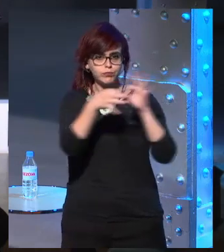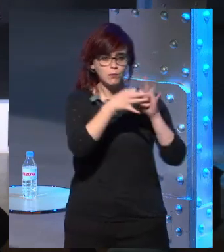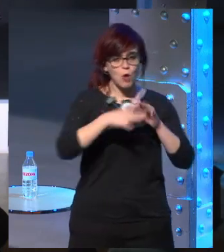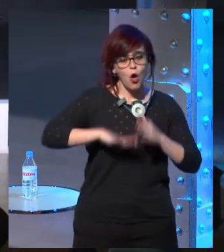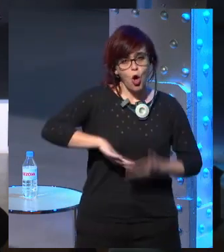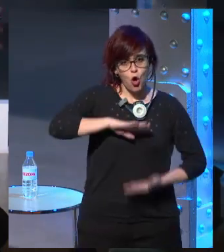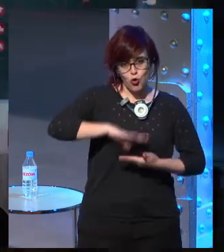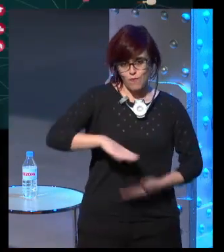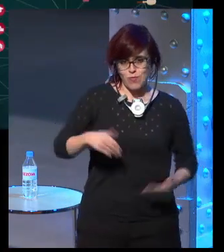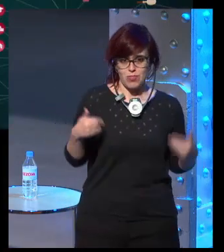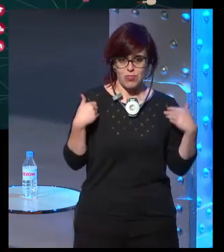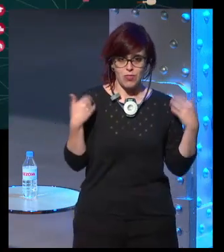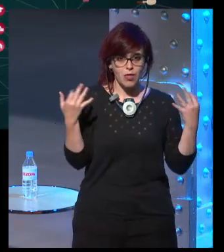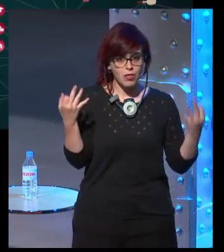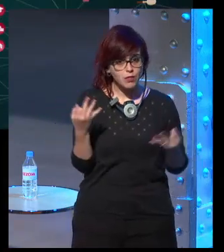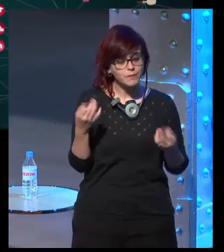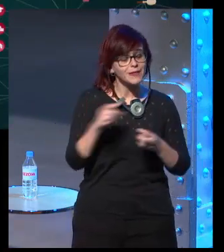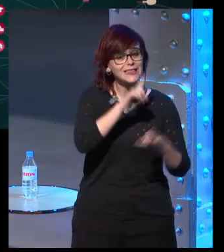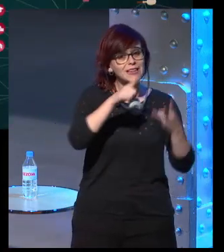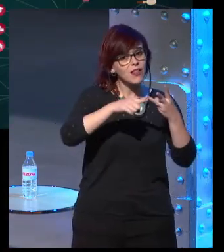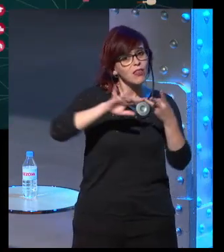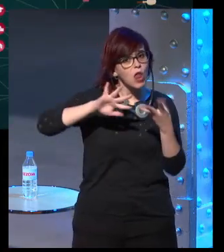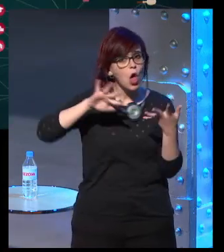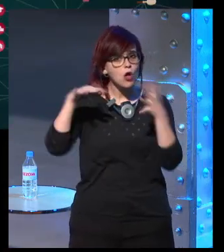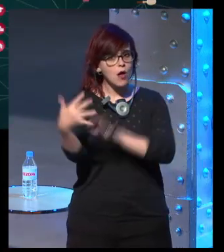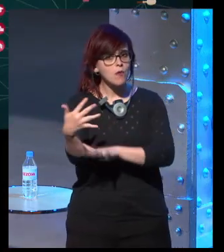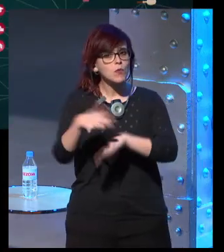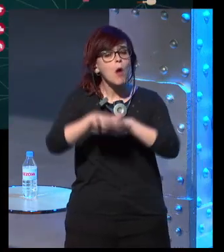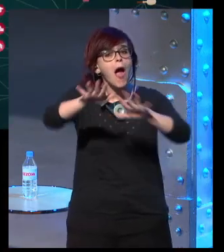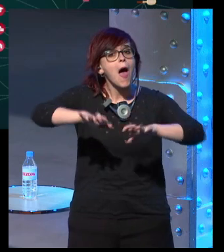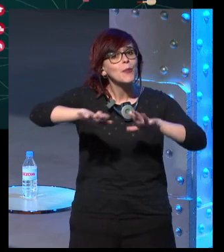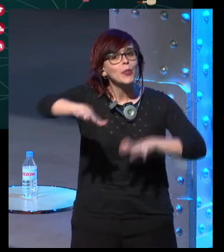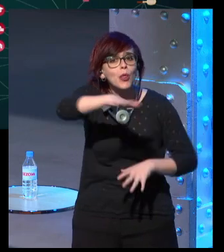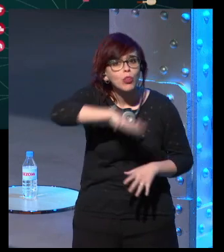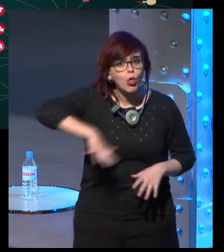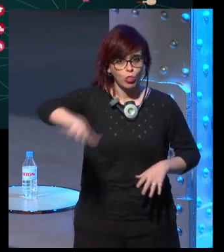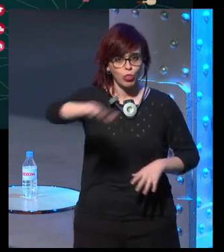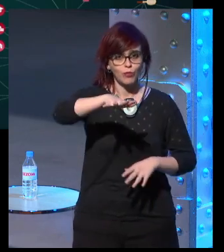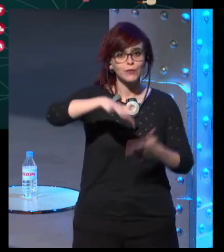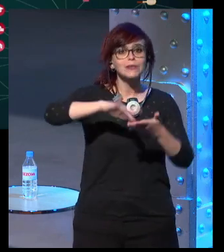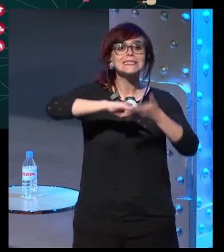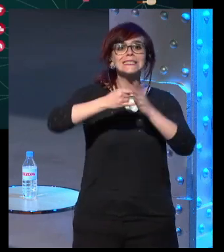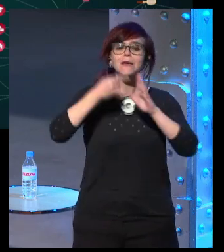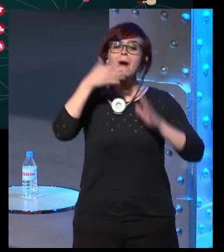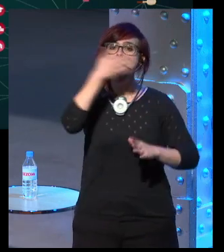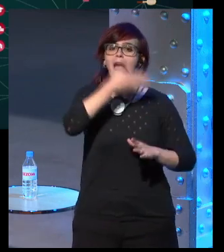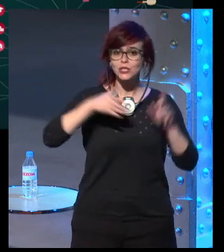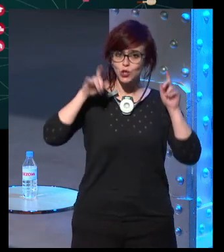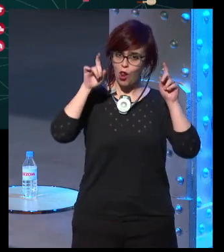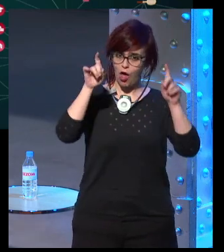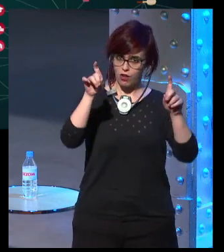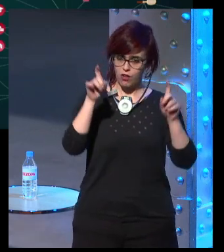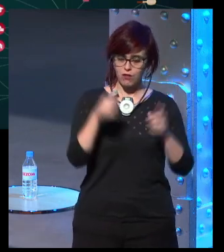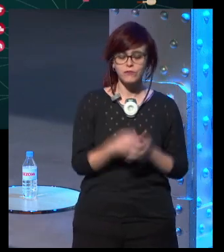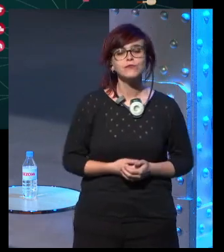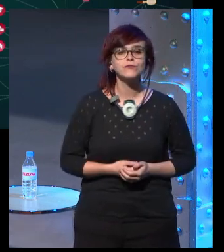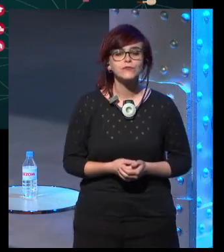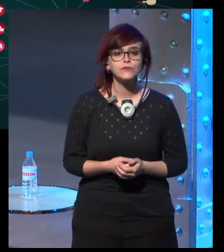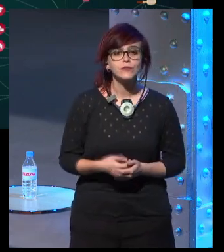Where does learning happen today? It happens in a school system. Right? So we talk about learning